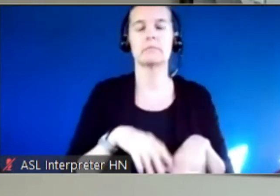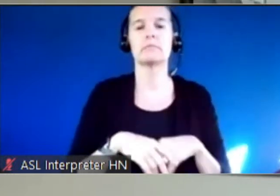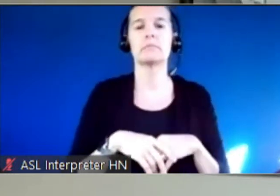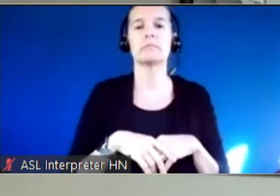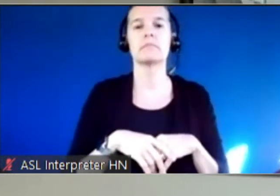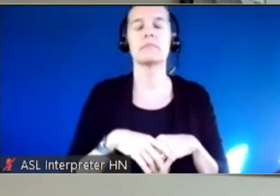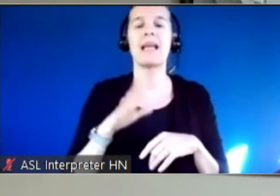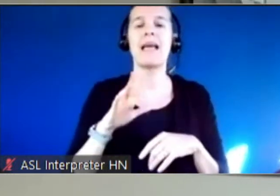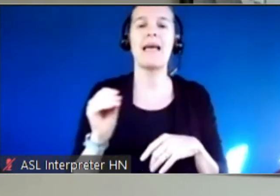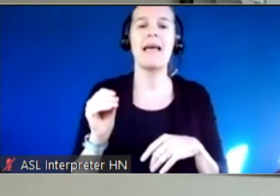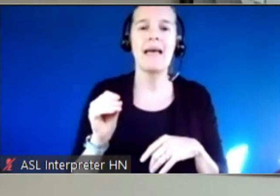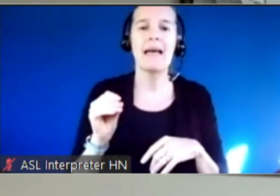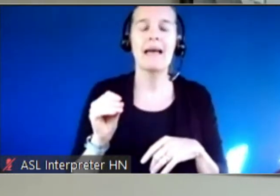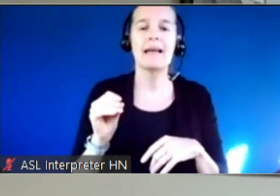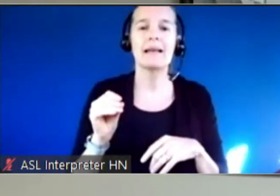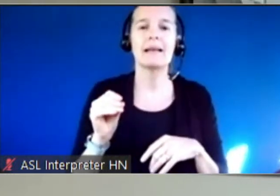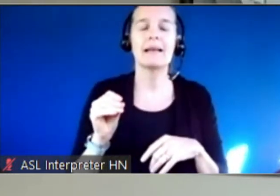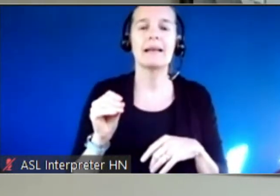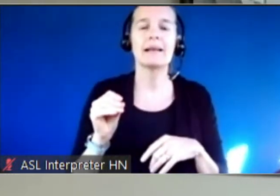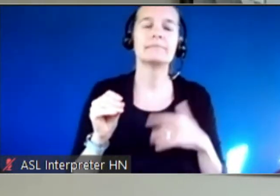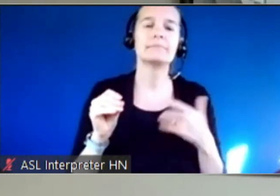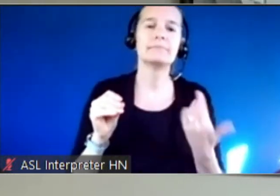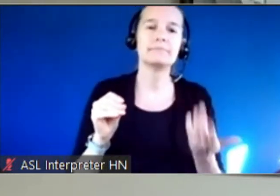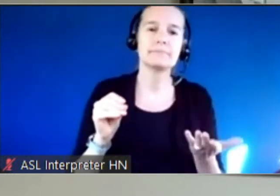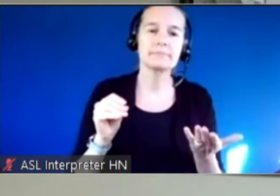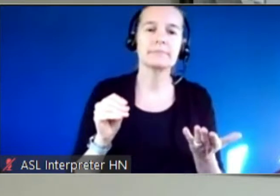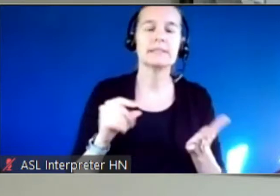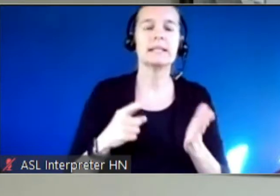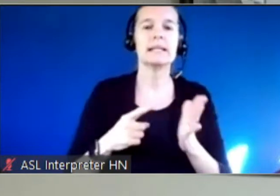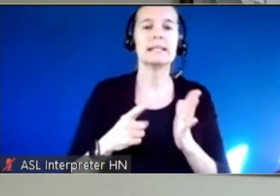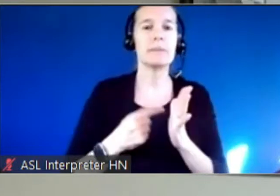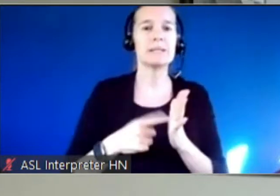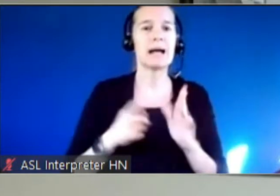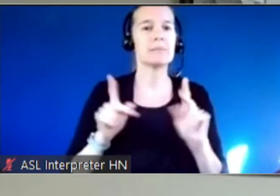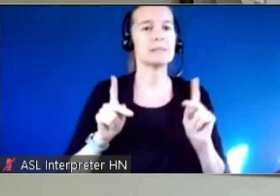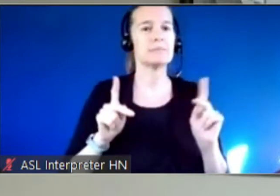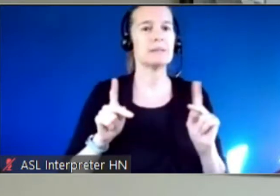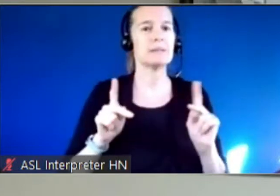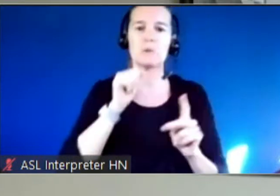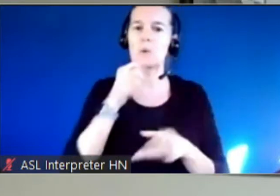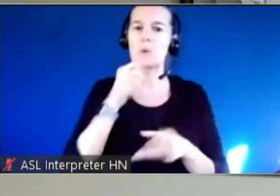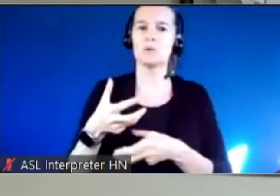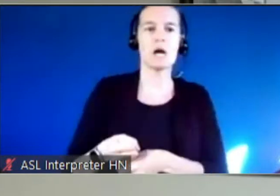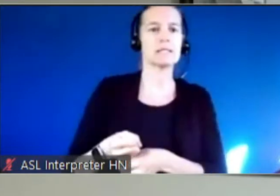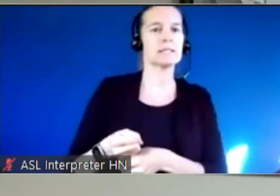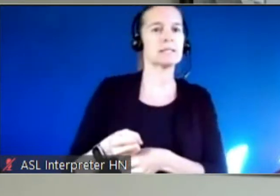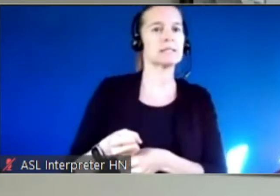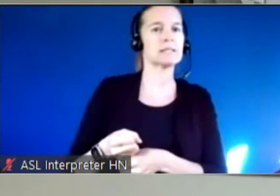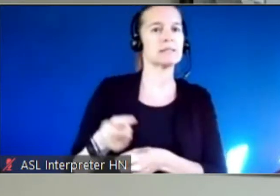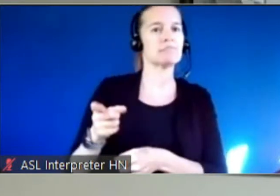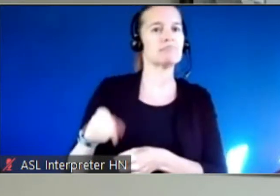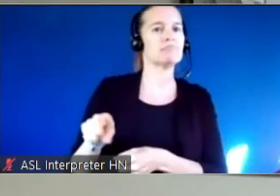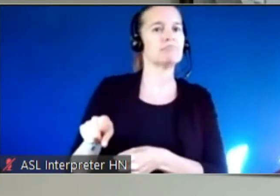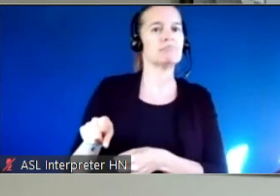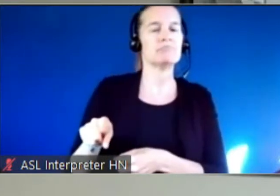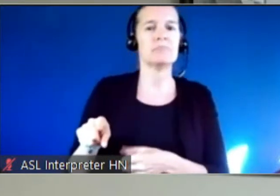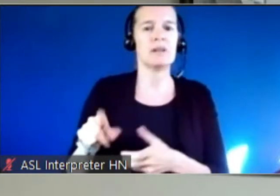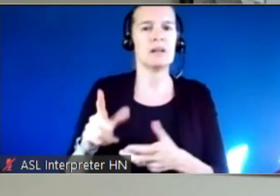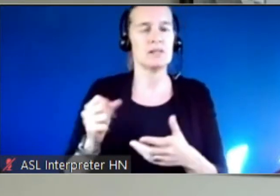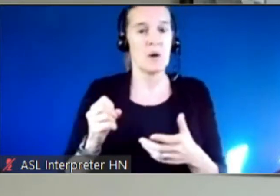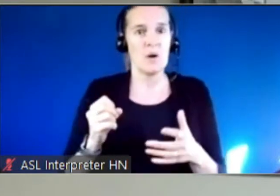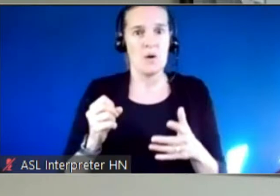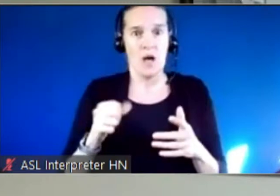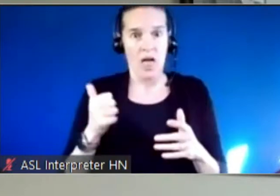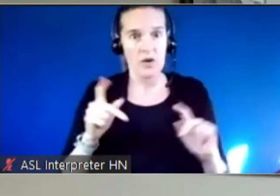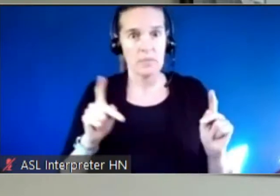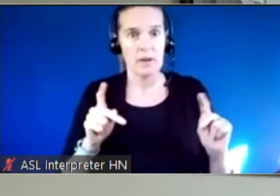people, it's sometimes difficult to gain the trust of people who do have the infection, and so that